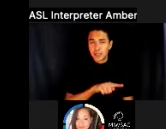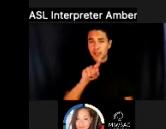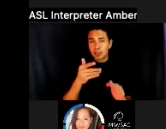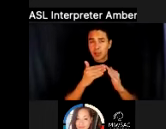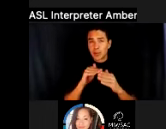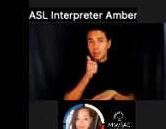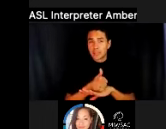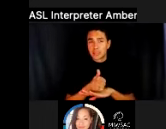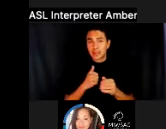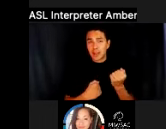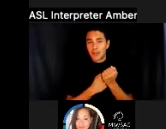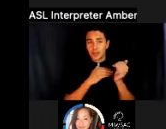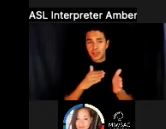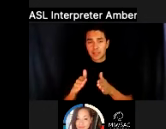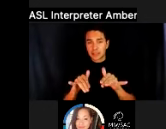Yes, okay.